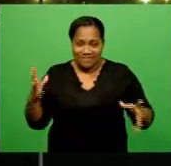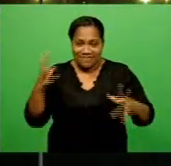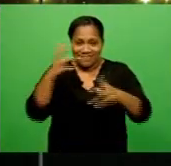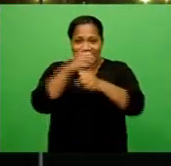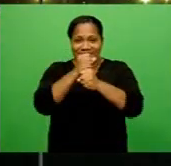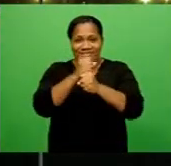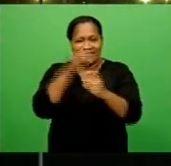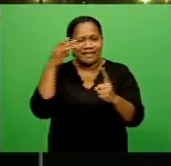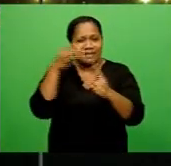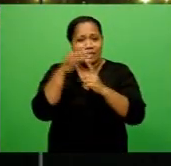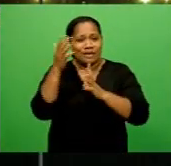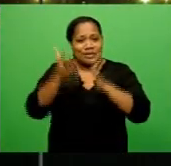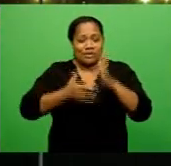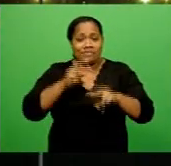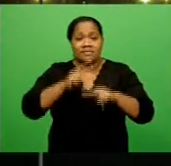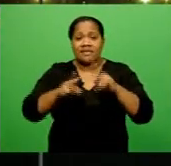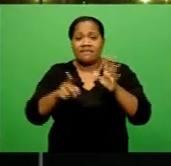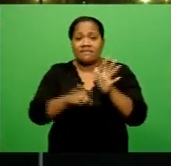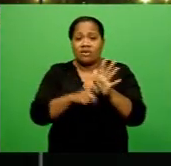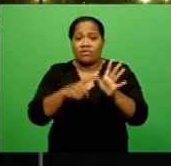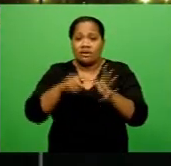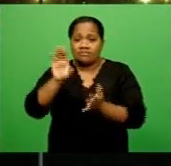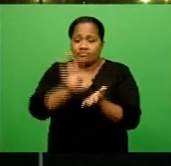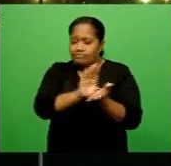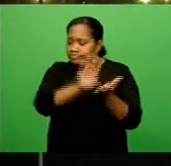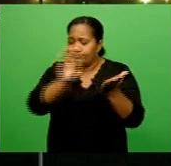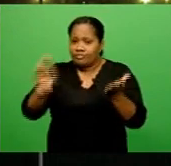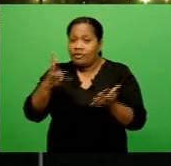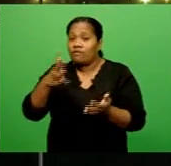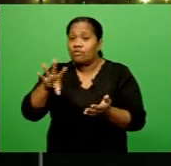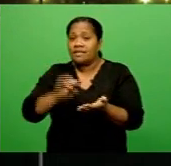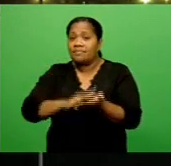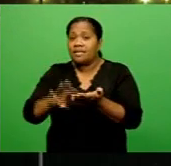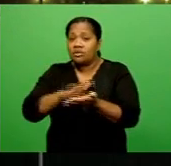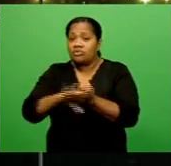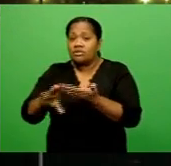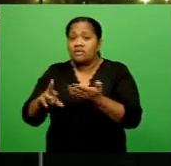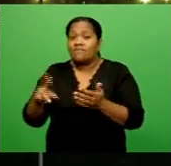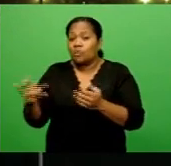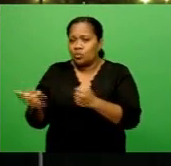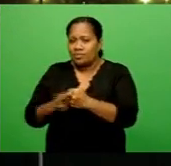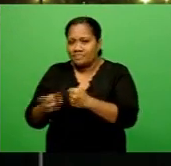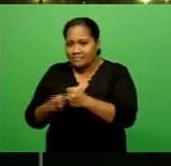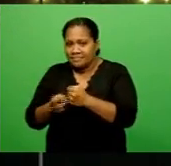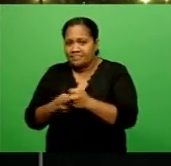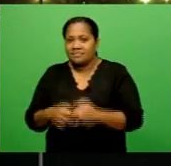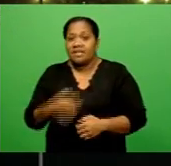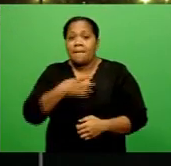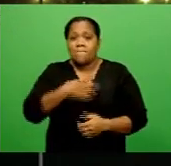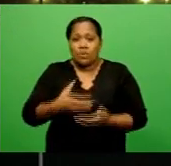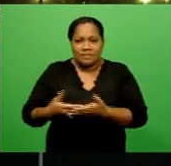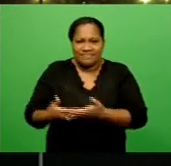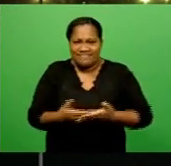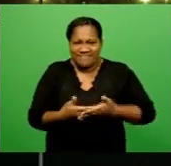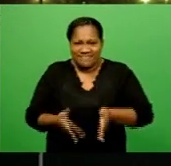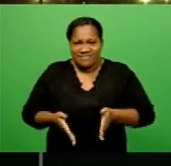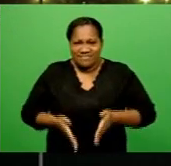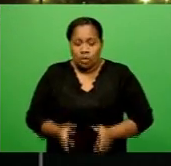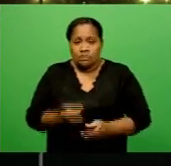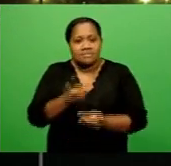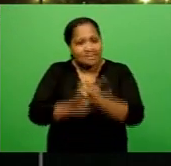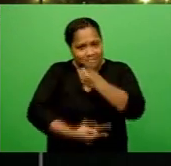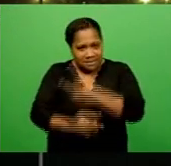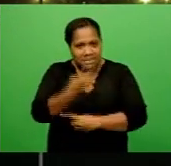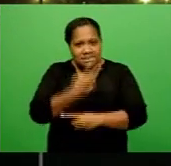Recapping our main stories, FRA diverts $40 million for TCSA repairs, more infants born with